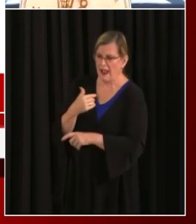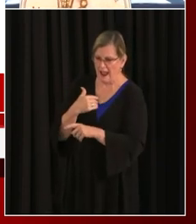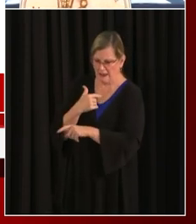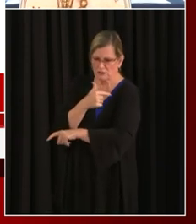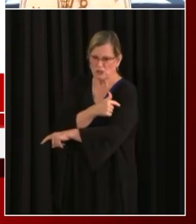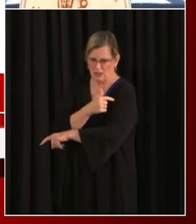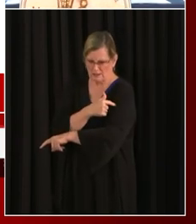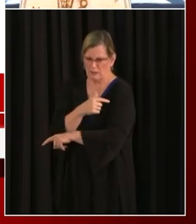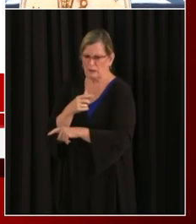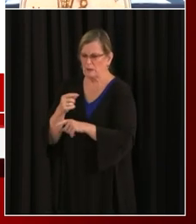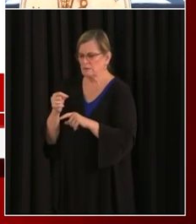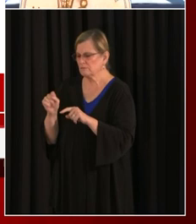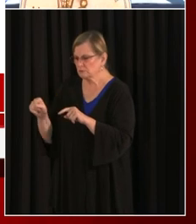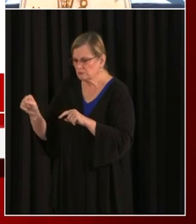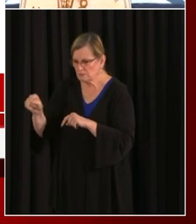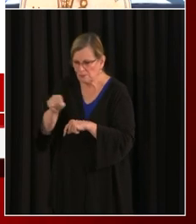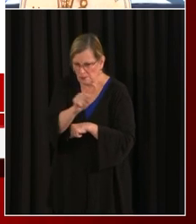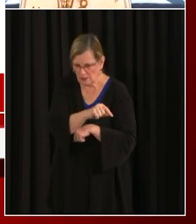at